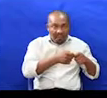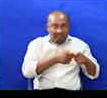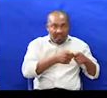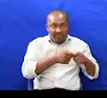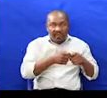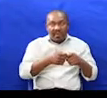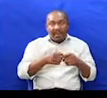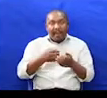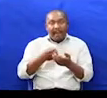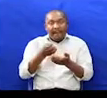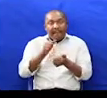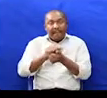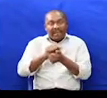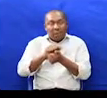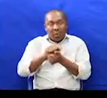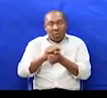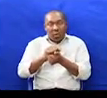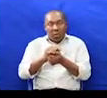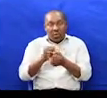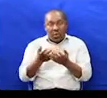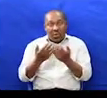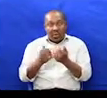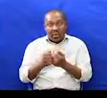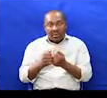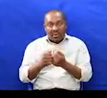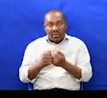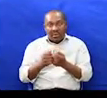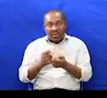part in a chemical